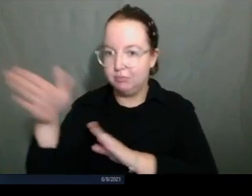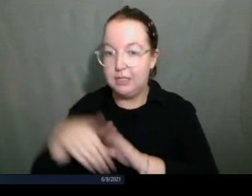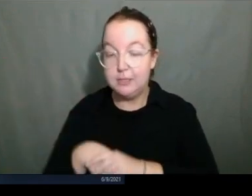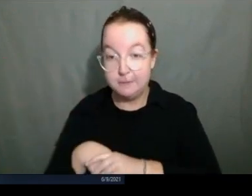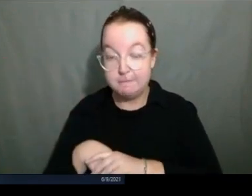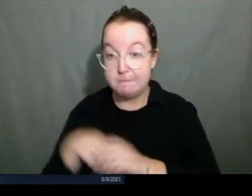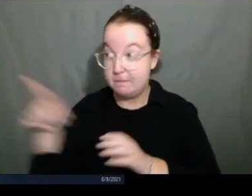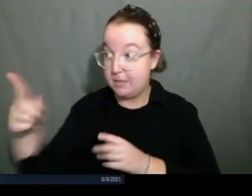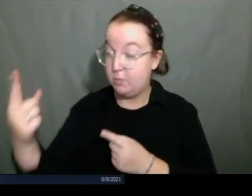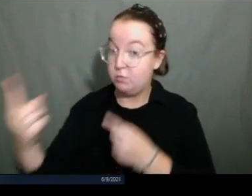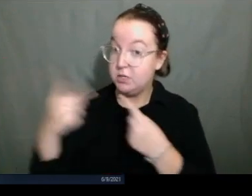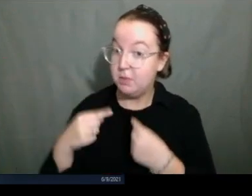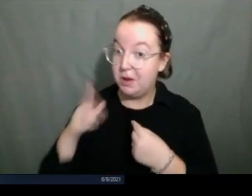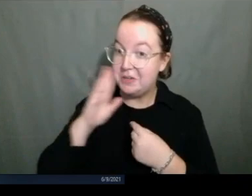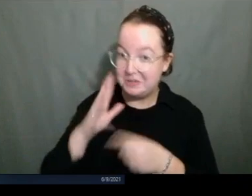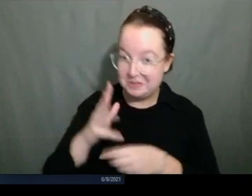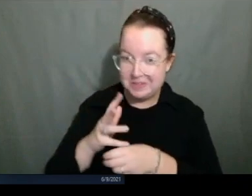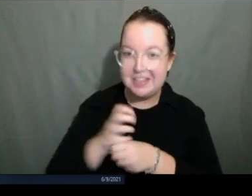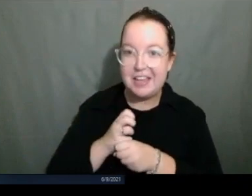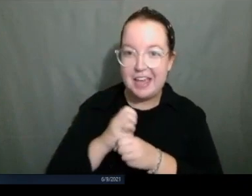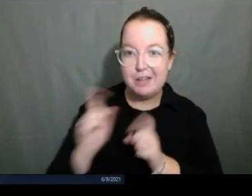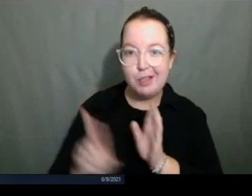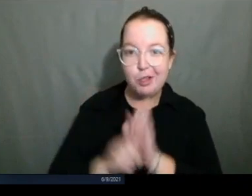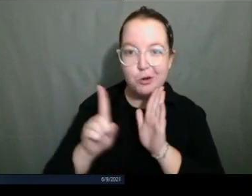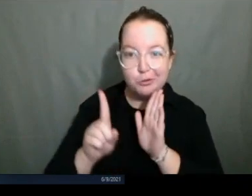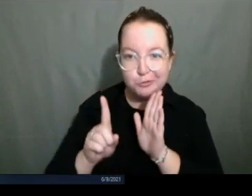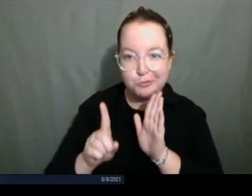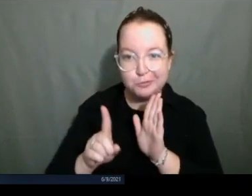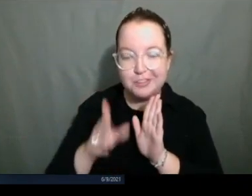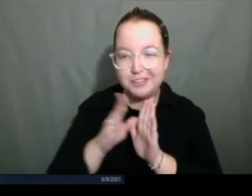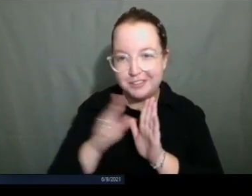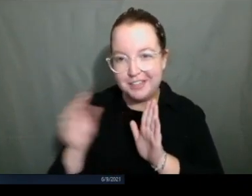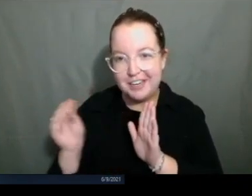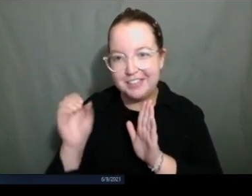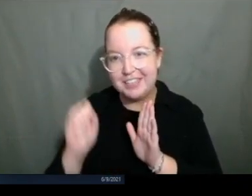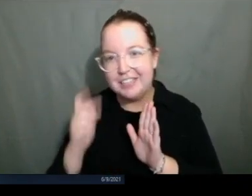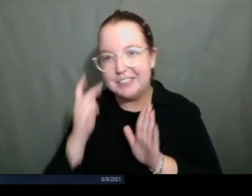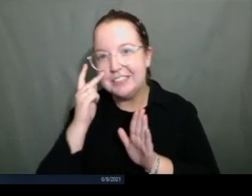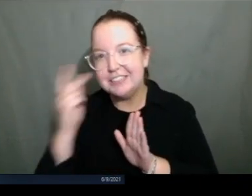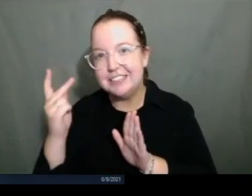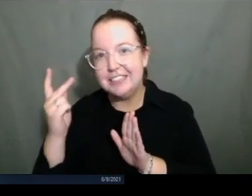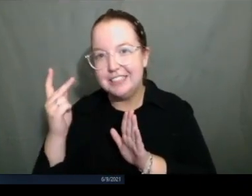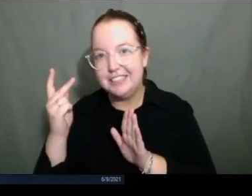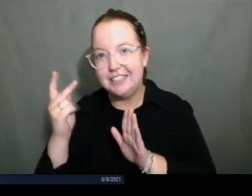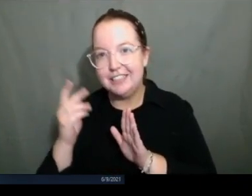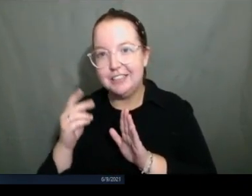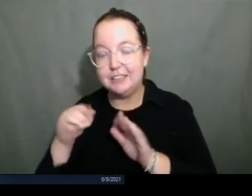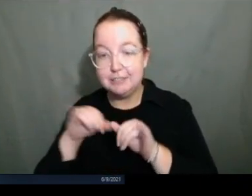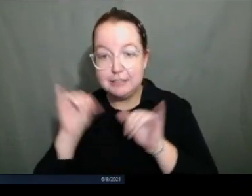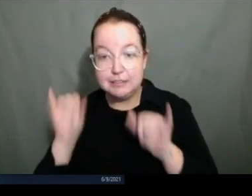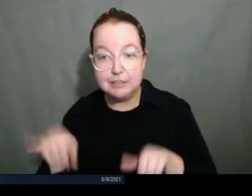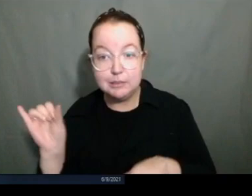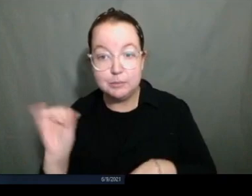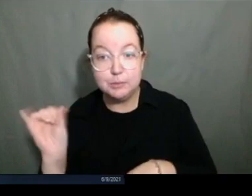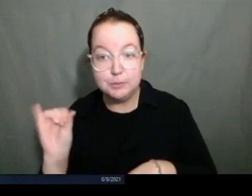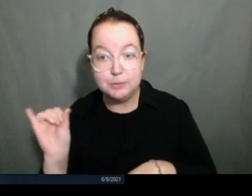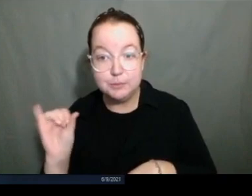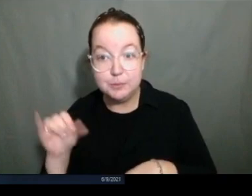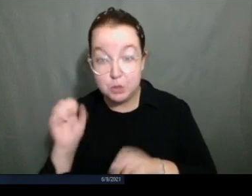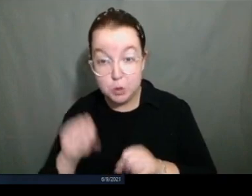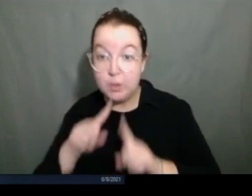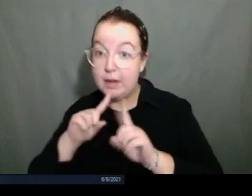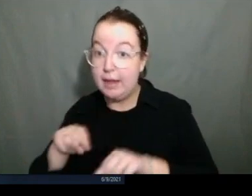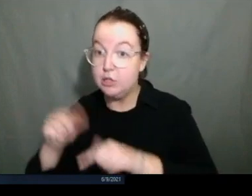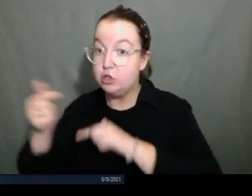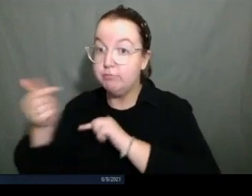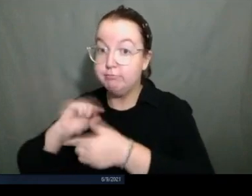person responds to you, you will get an alert, and you'll also be able to see their response through the system as well and respond back to